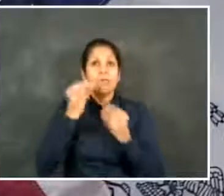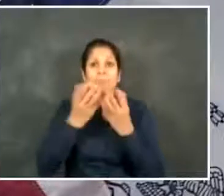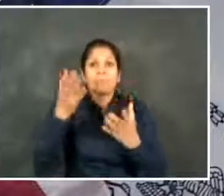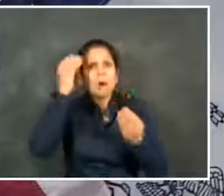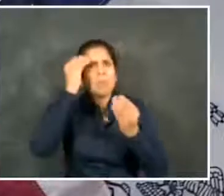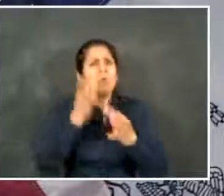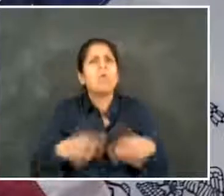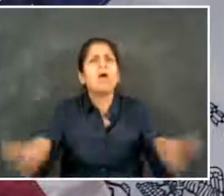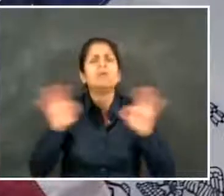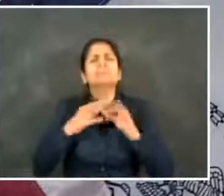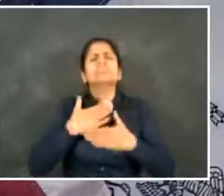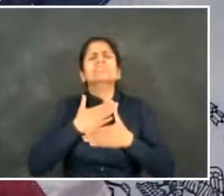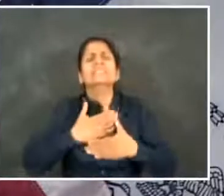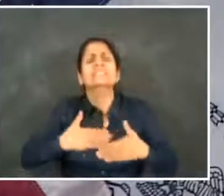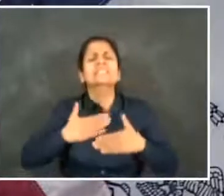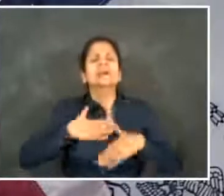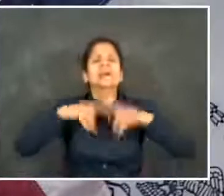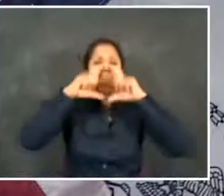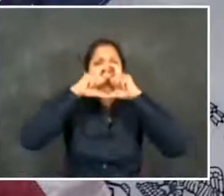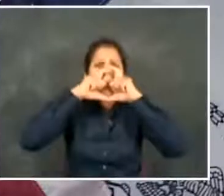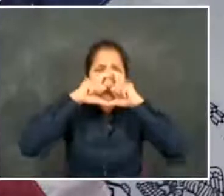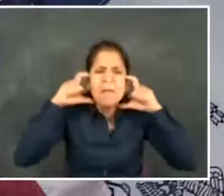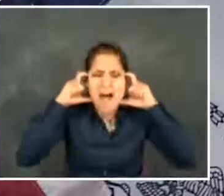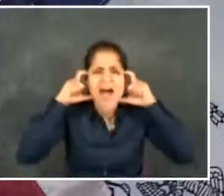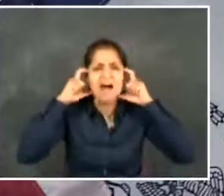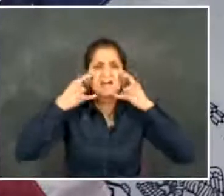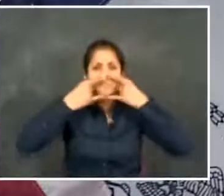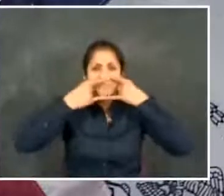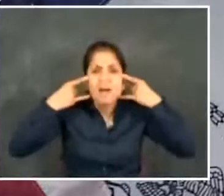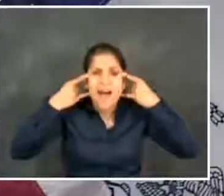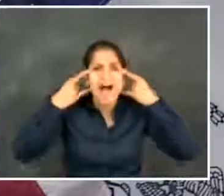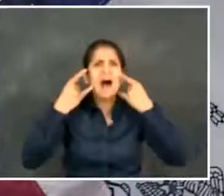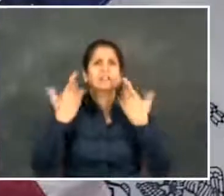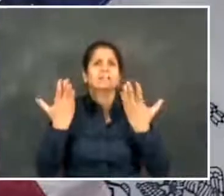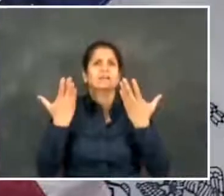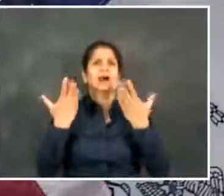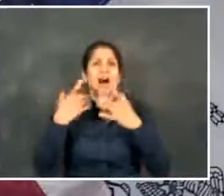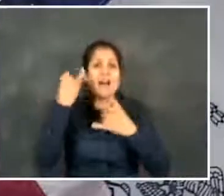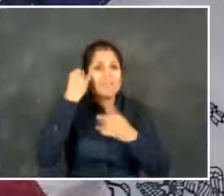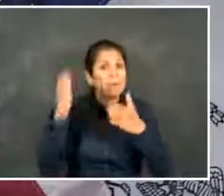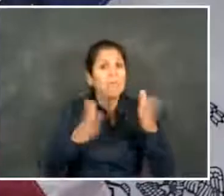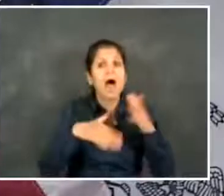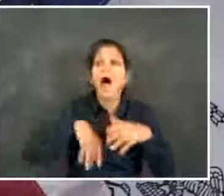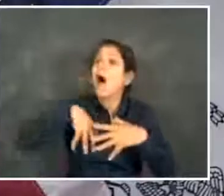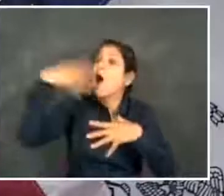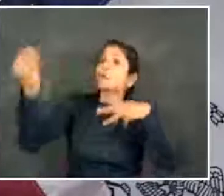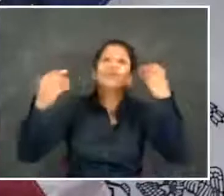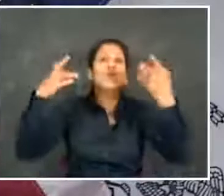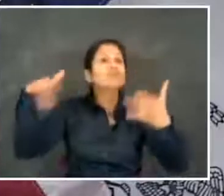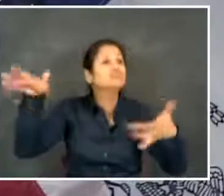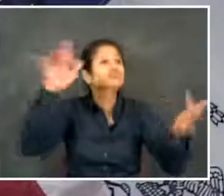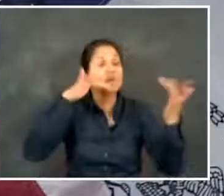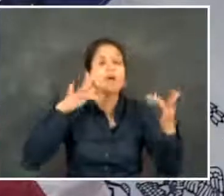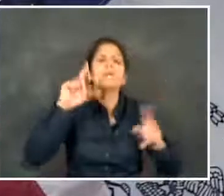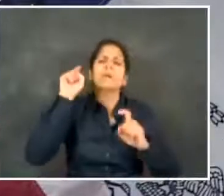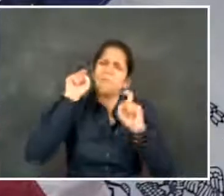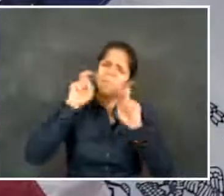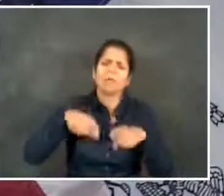first responders and our healthcare heroes need. This is face coverings, face coverings, face coverings. It's scarves, it's bandanas,